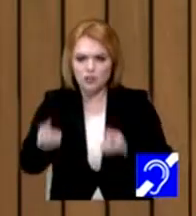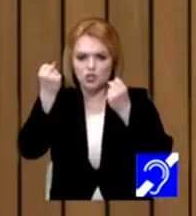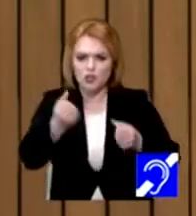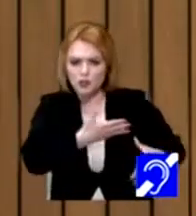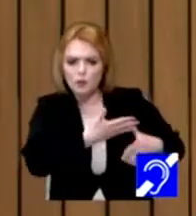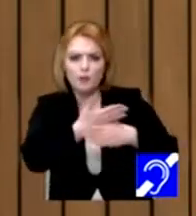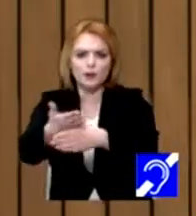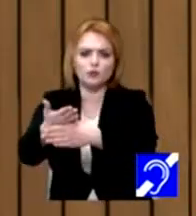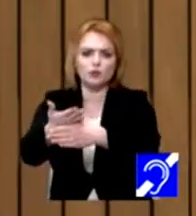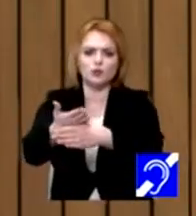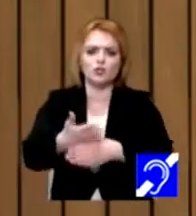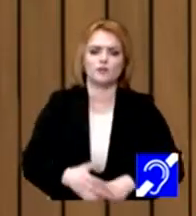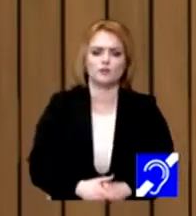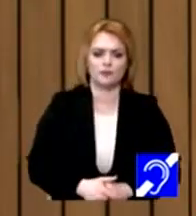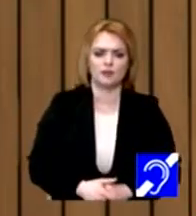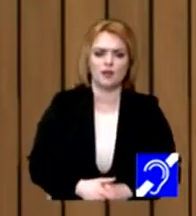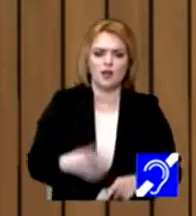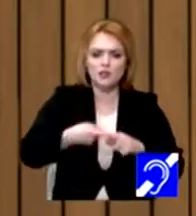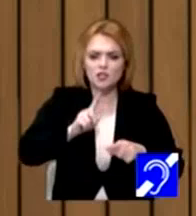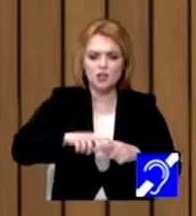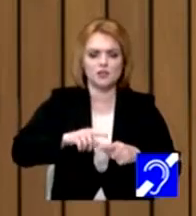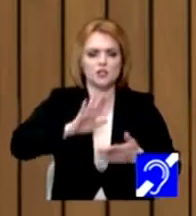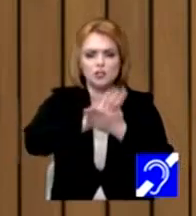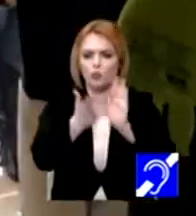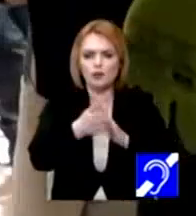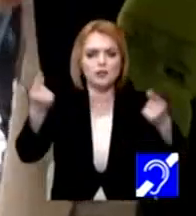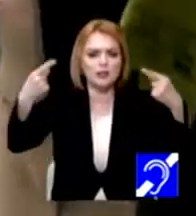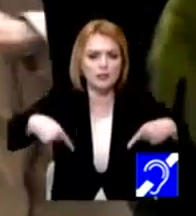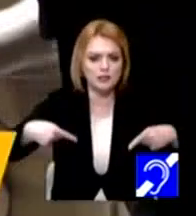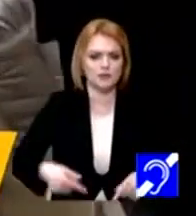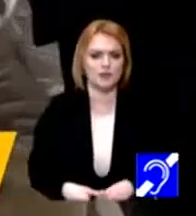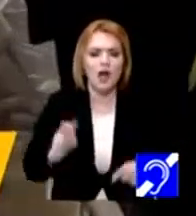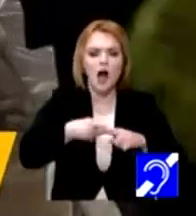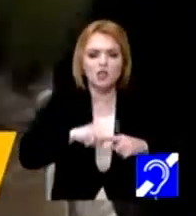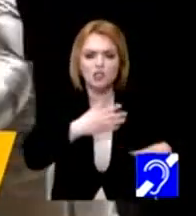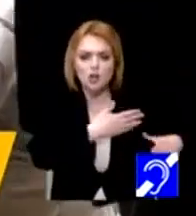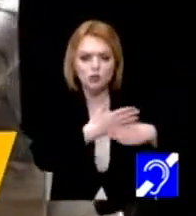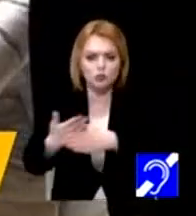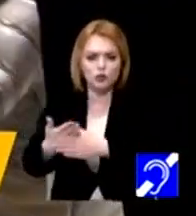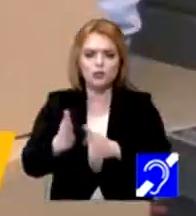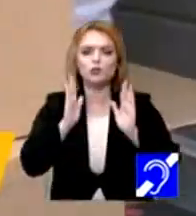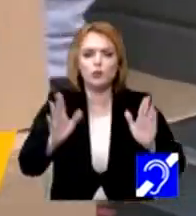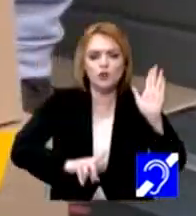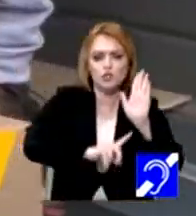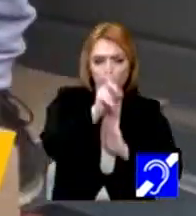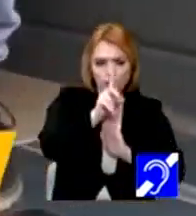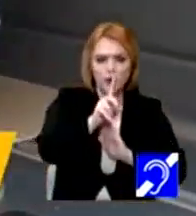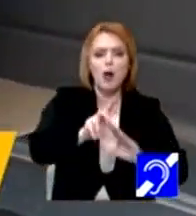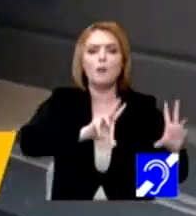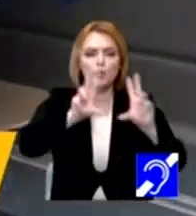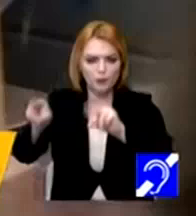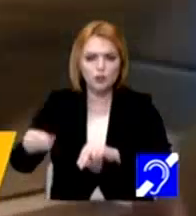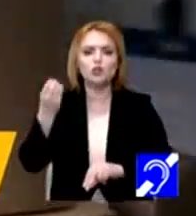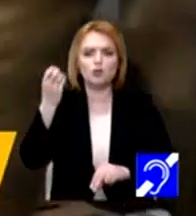UNICEF are now in the moment active to implement programs. This is just the beginning. More has to be done because we know it cannot